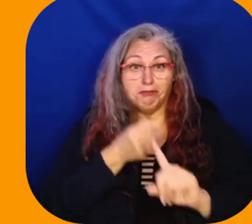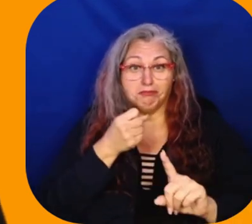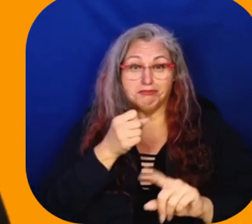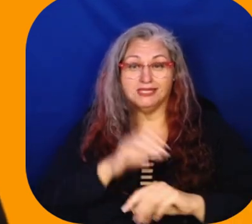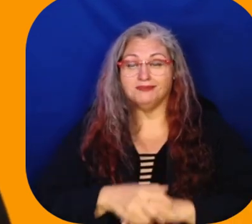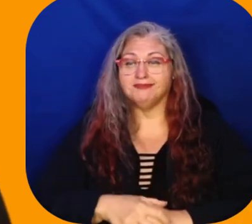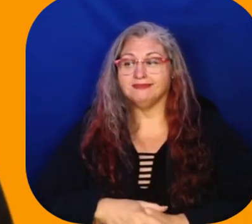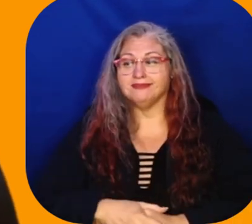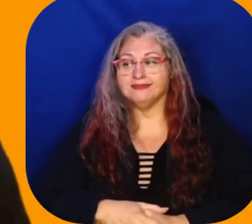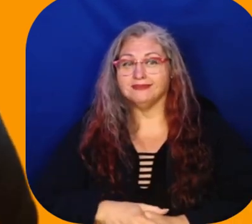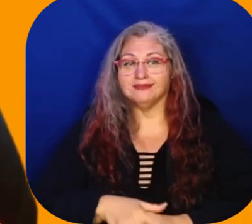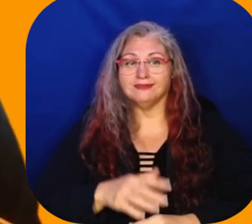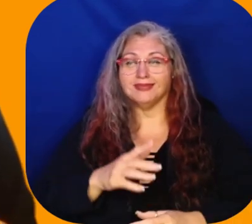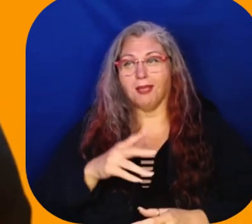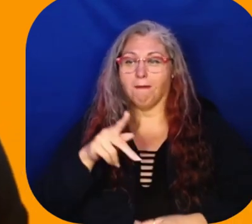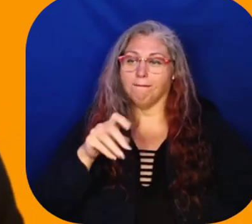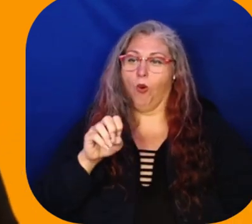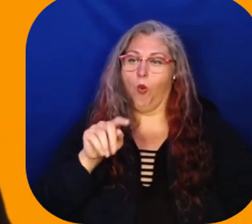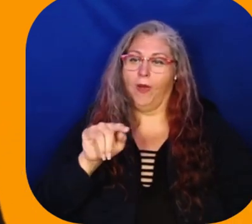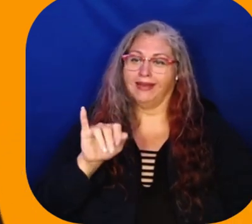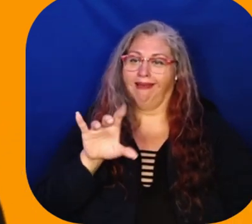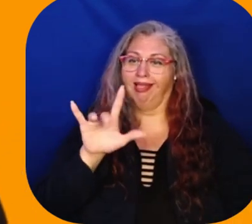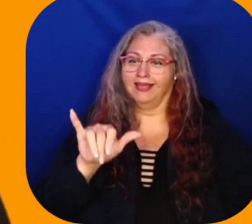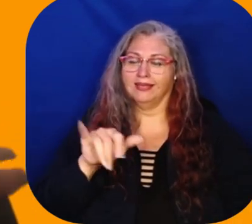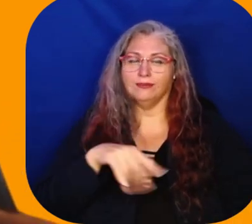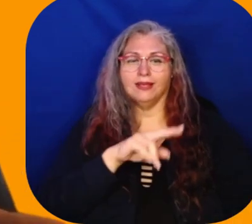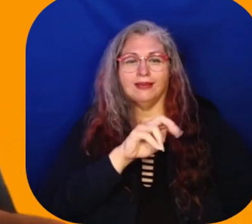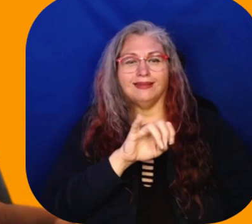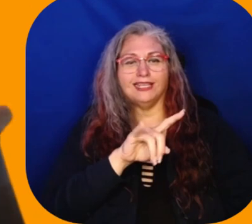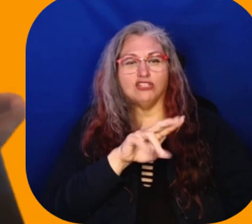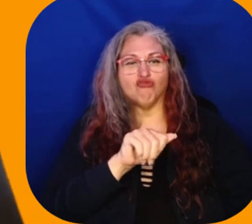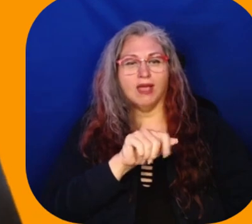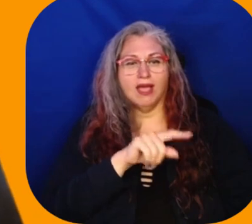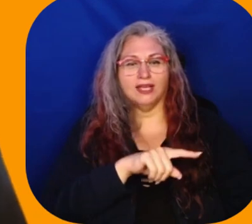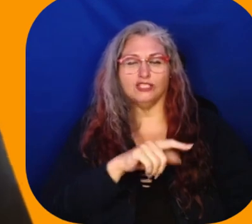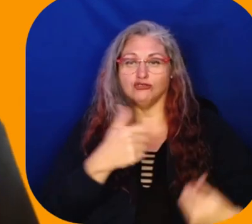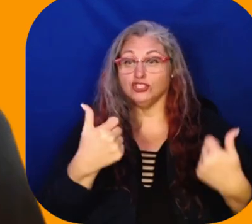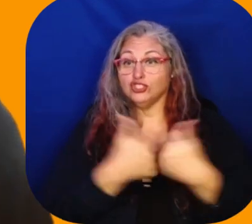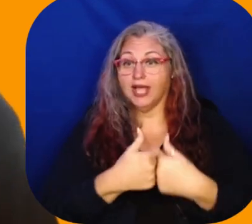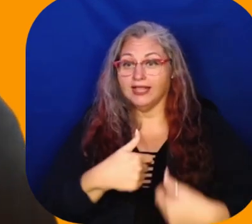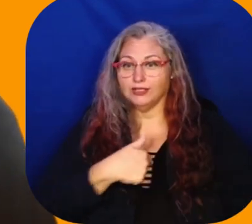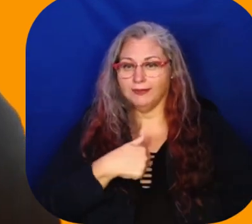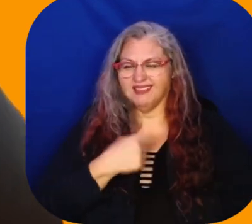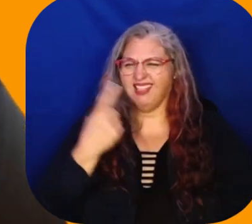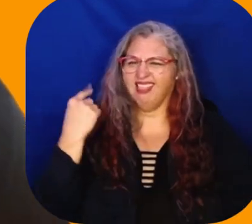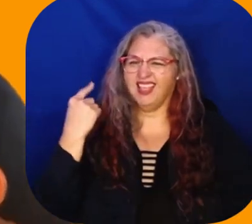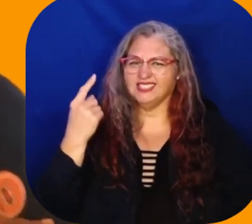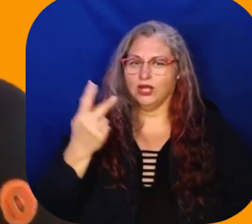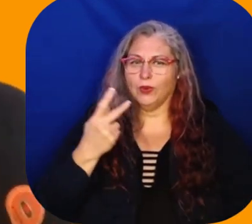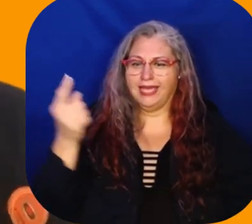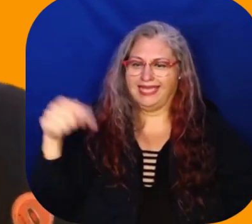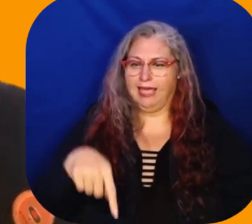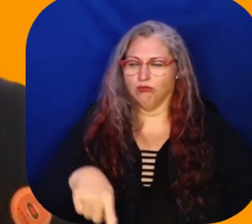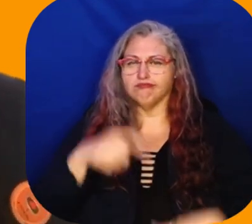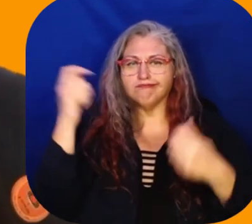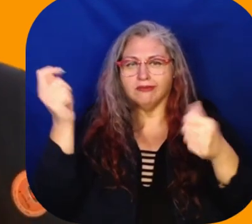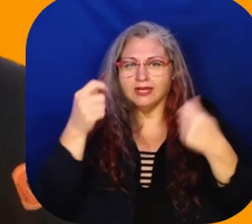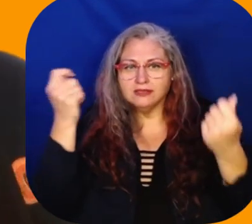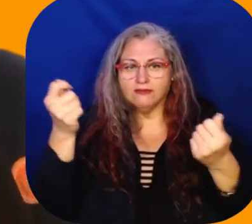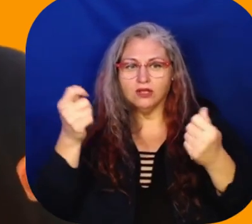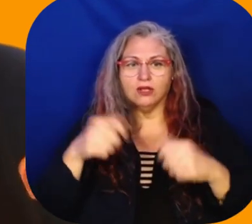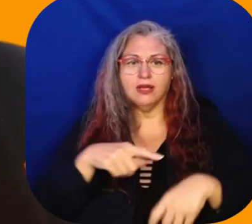poetically. Nidra challenged me last year when we were here at the festival. There was a deaf